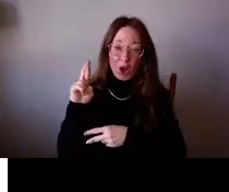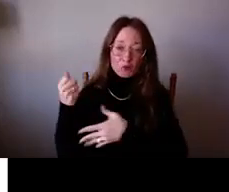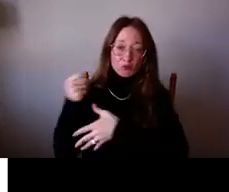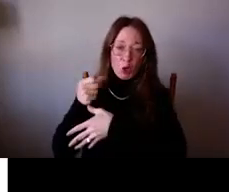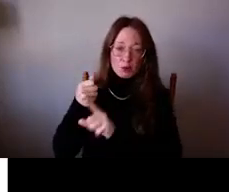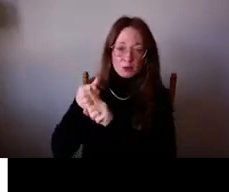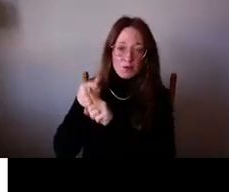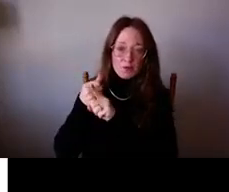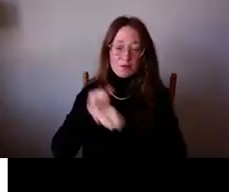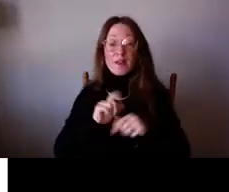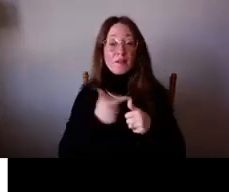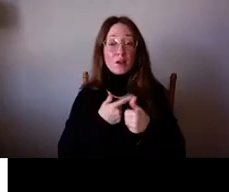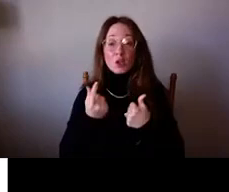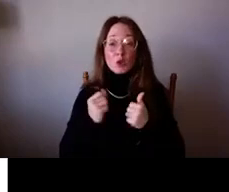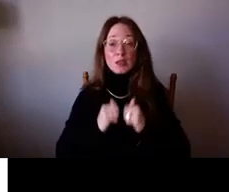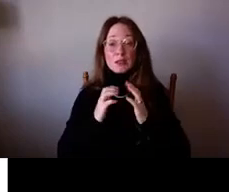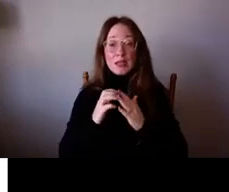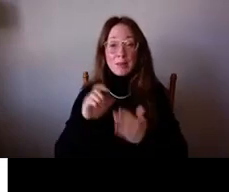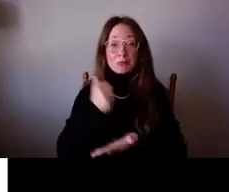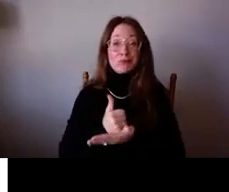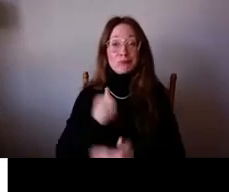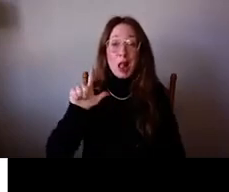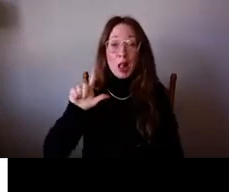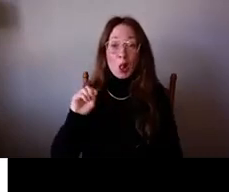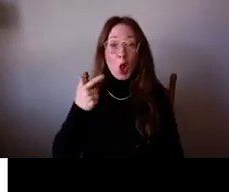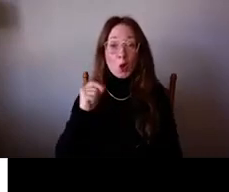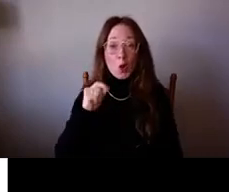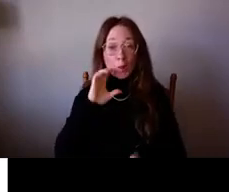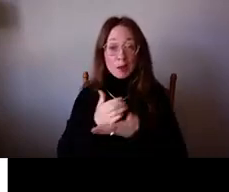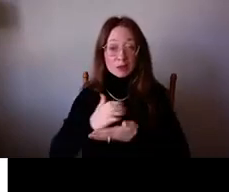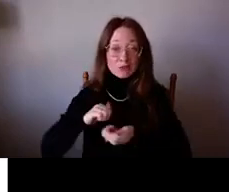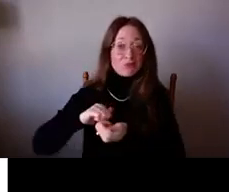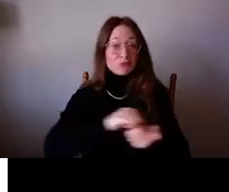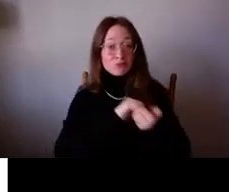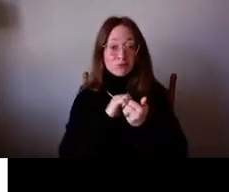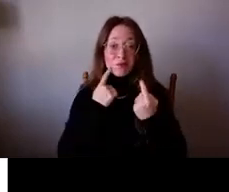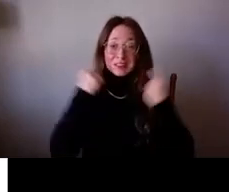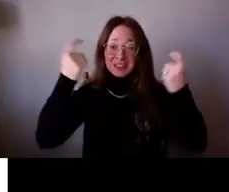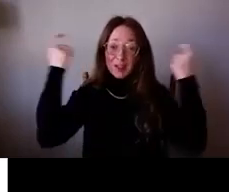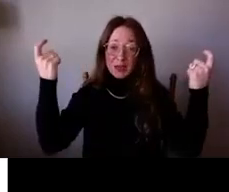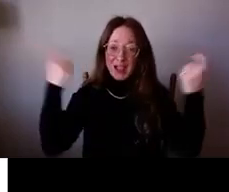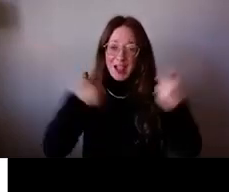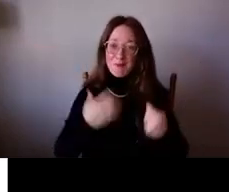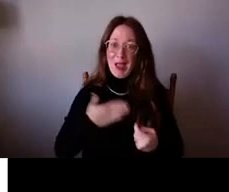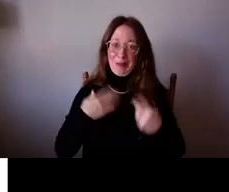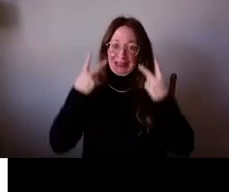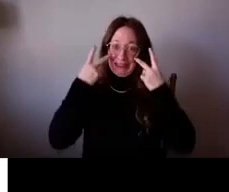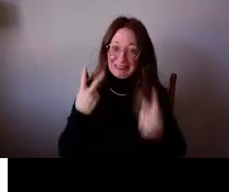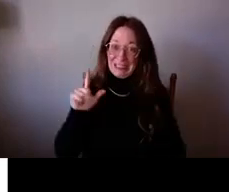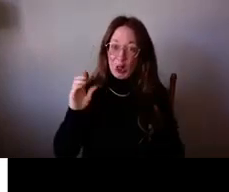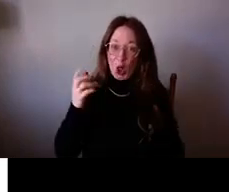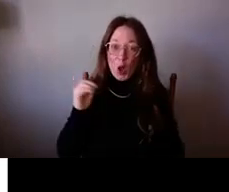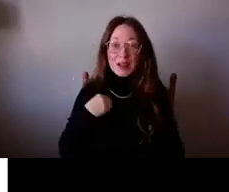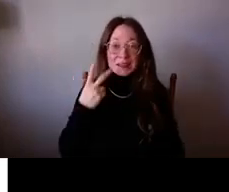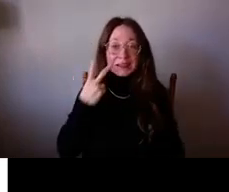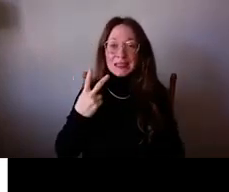did was we established a logo to connect all of us to this celebration. And I'm very happy to see that. I've seen that on signature lines from